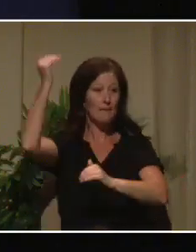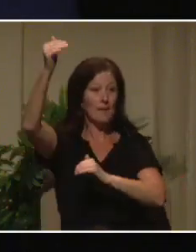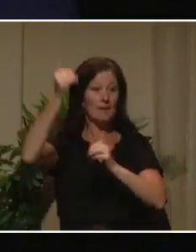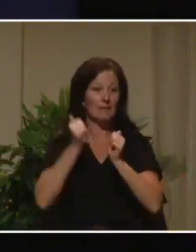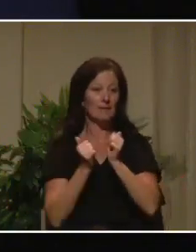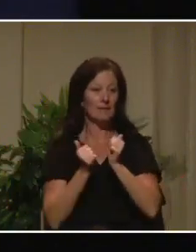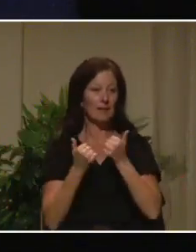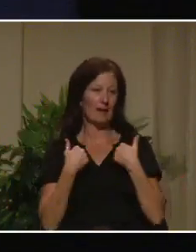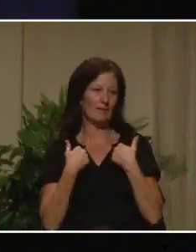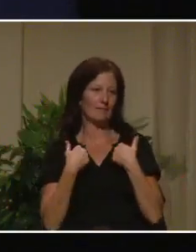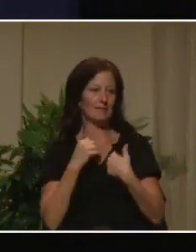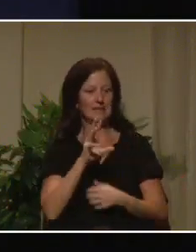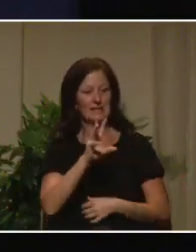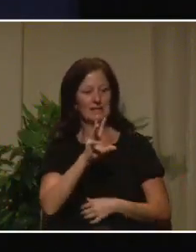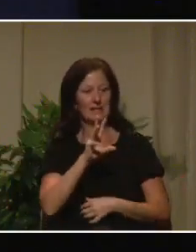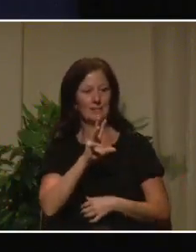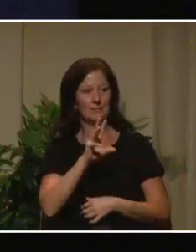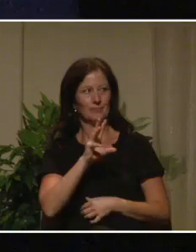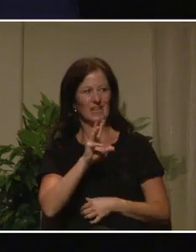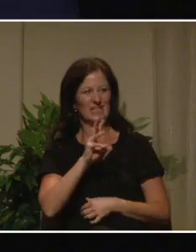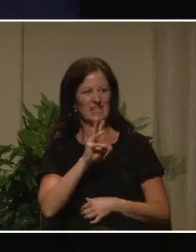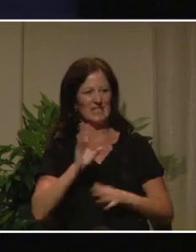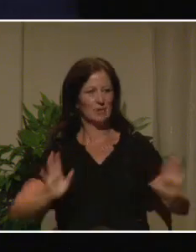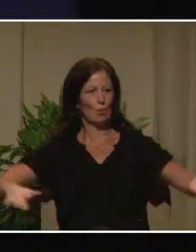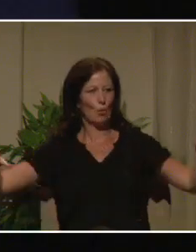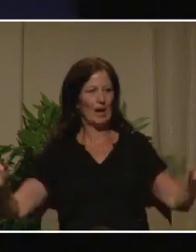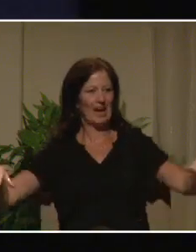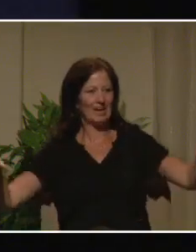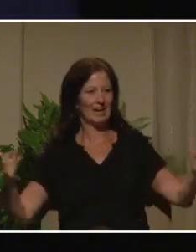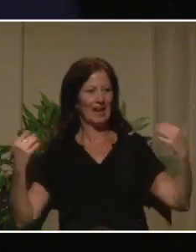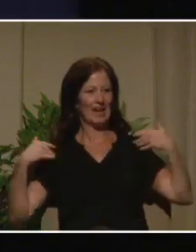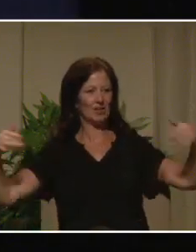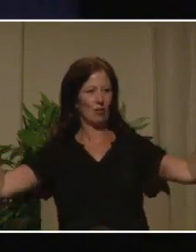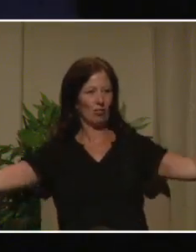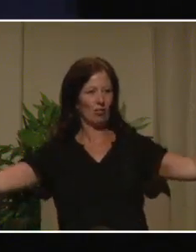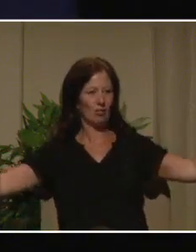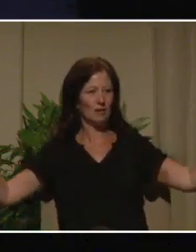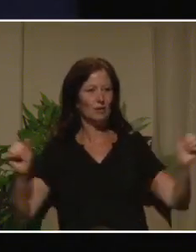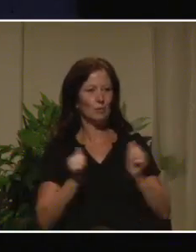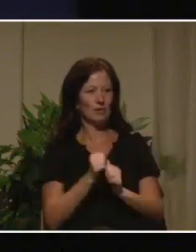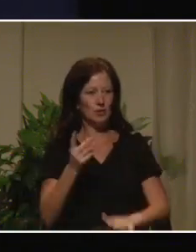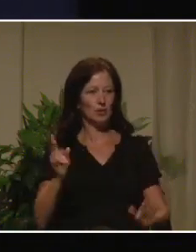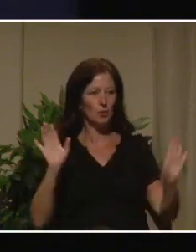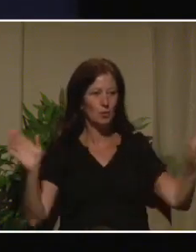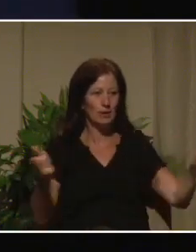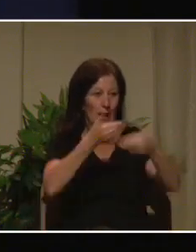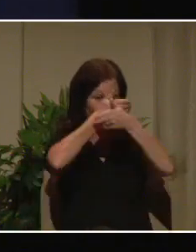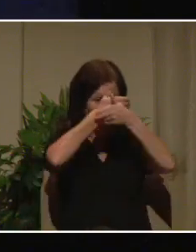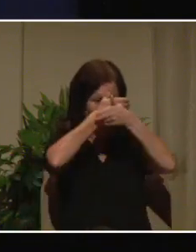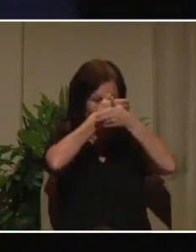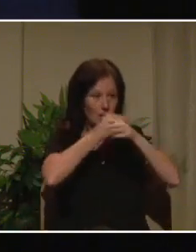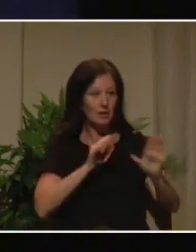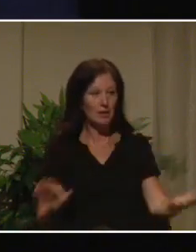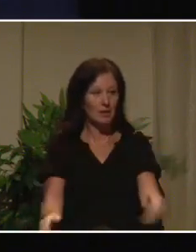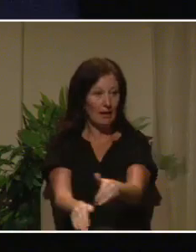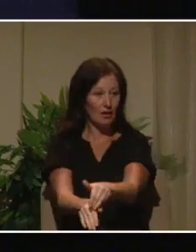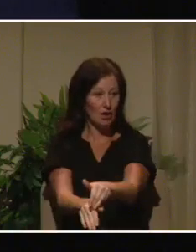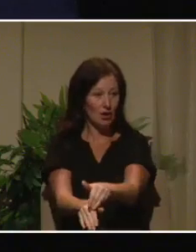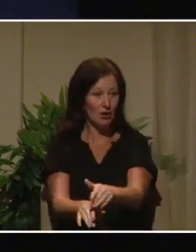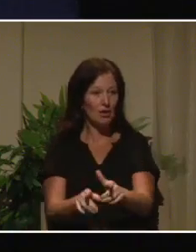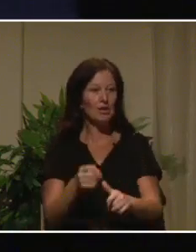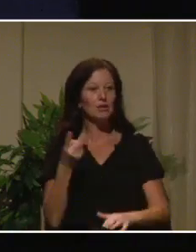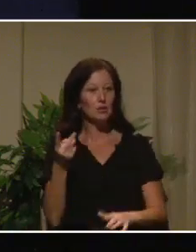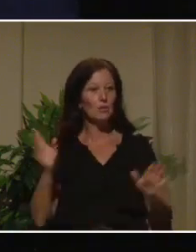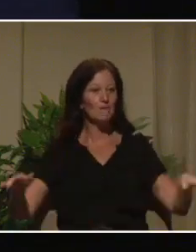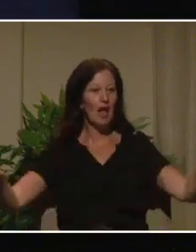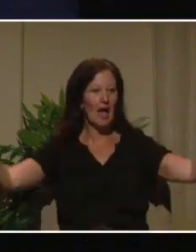wings. With two wings they covered their faces, with two they covered their feet, and with two they were flying. And they